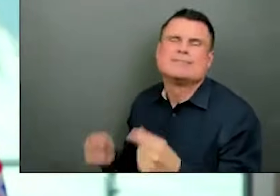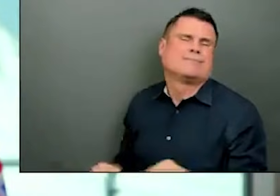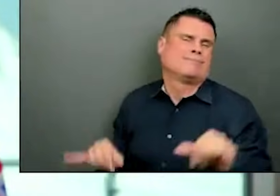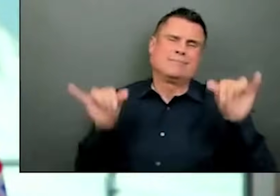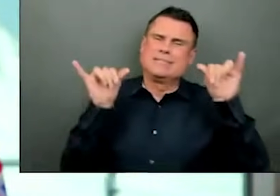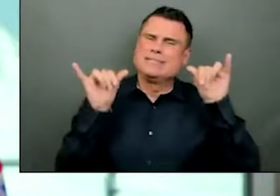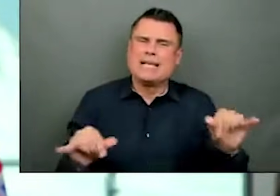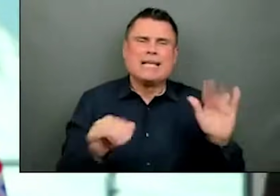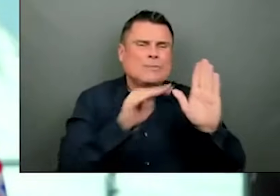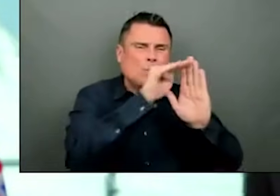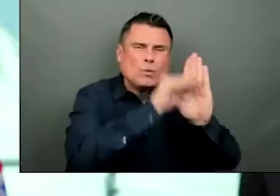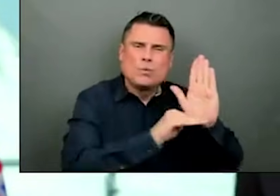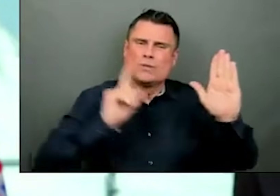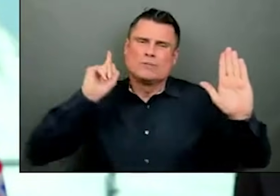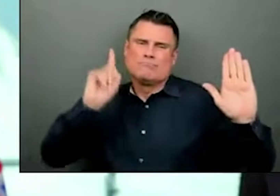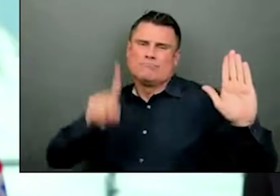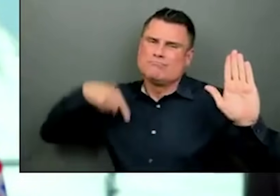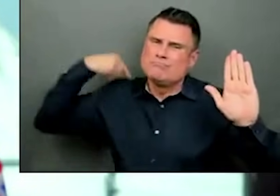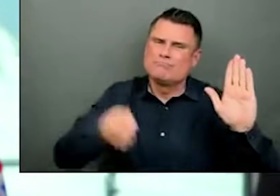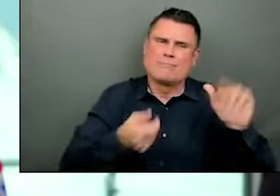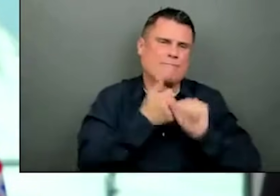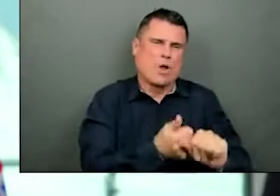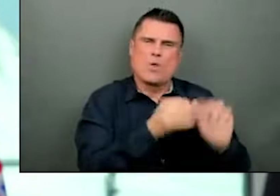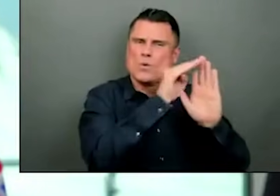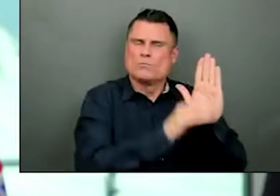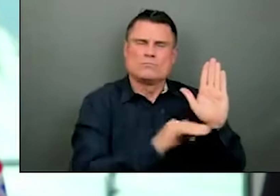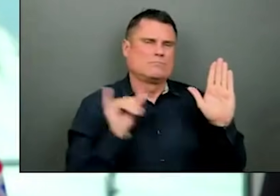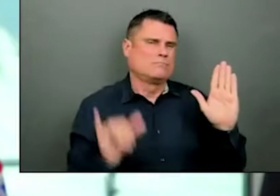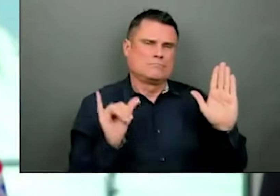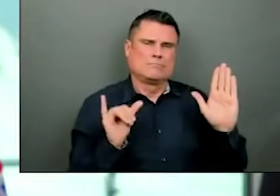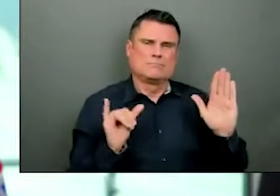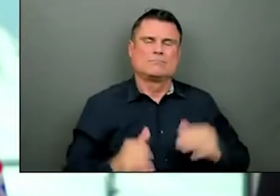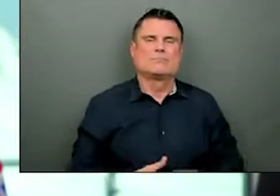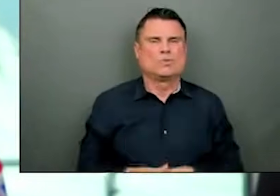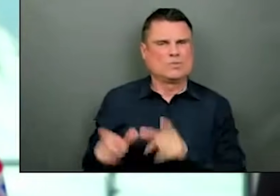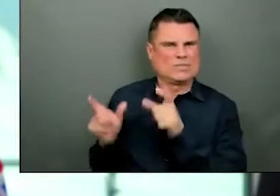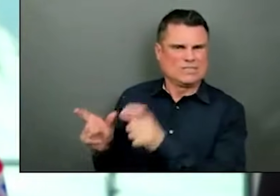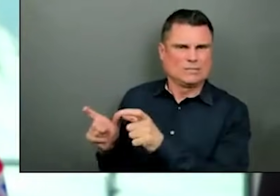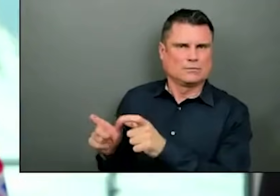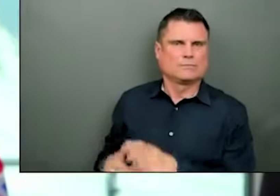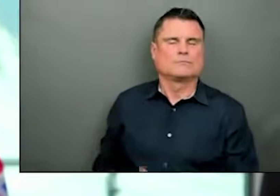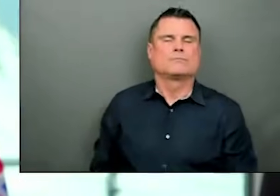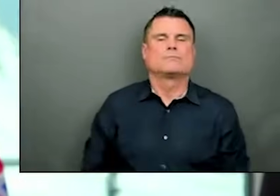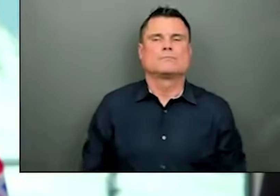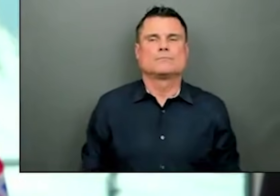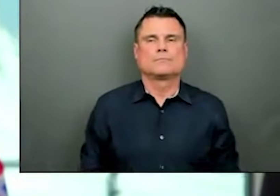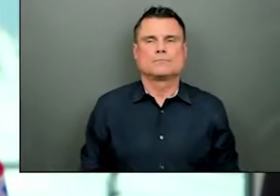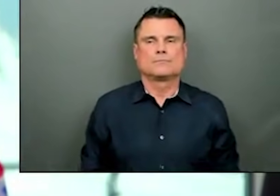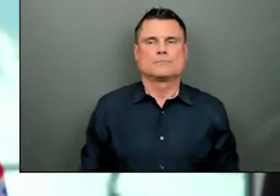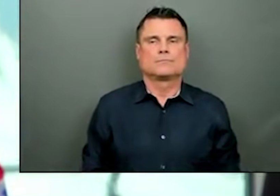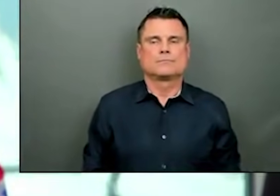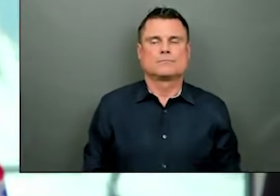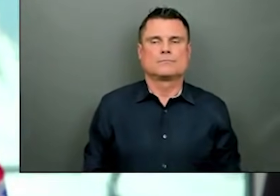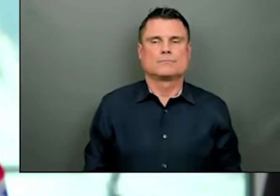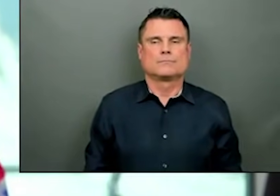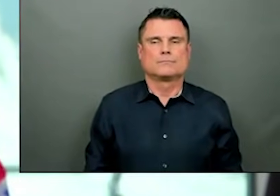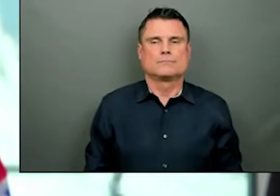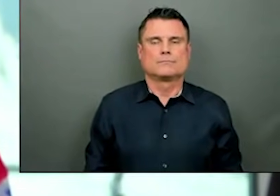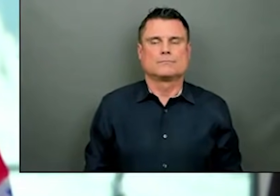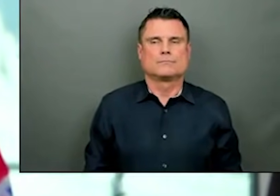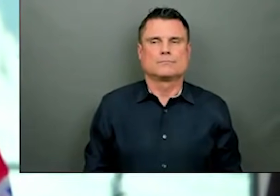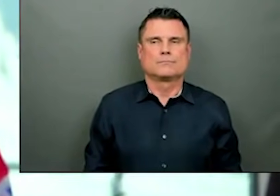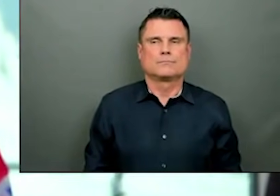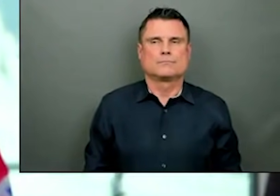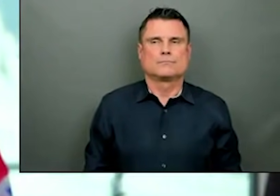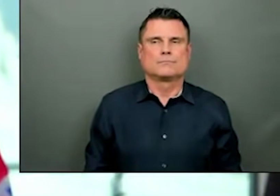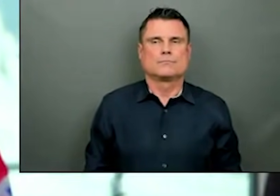little bit. This will all be in the statement, but they're down to 192, and we have 35